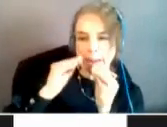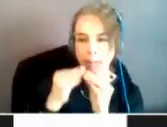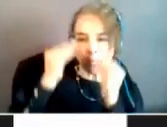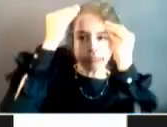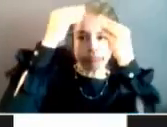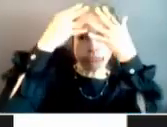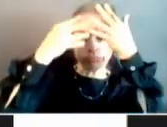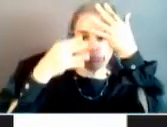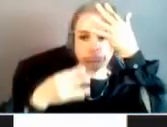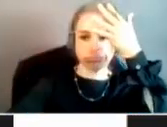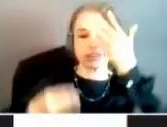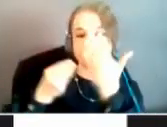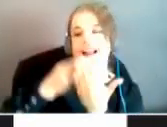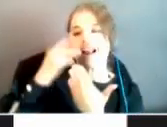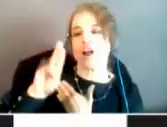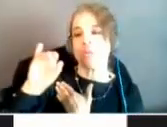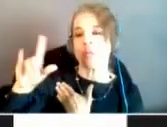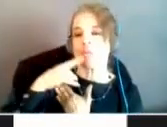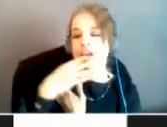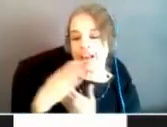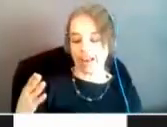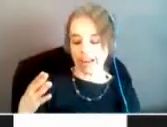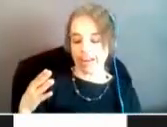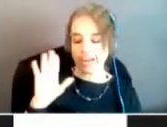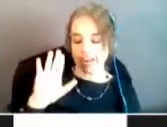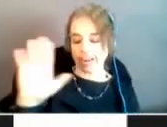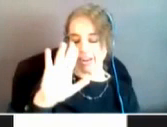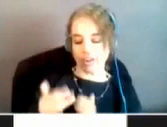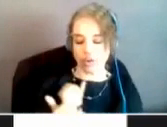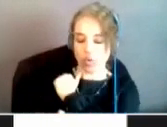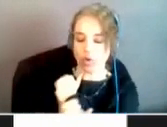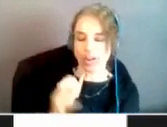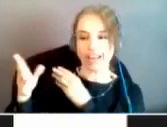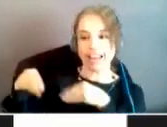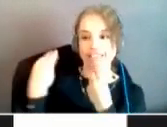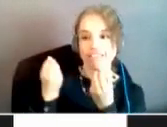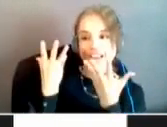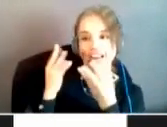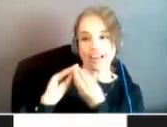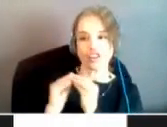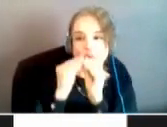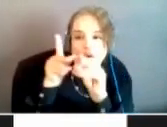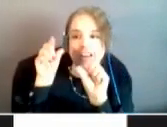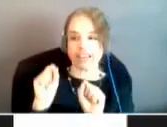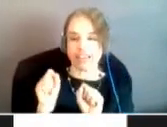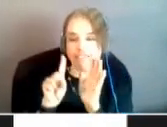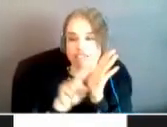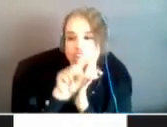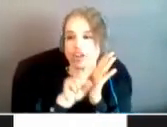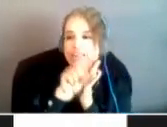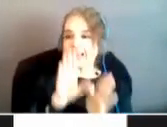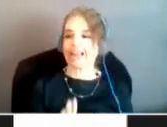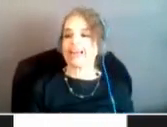programs. And as Rebecca was saying, that in your county, she's given you a lot of numbers that you can investigate. But